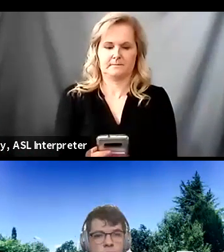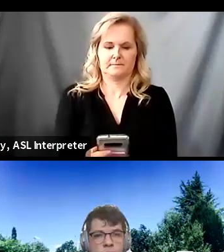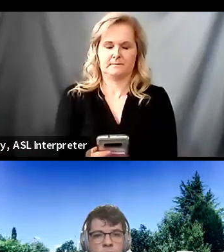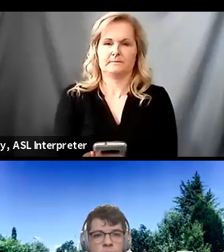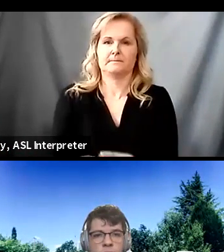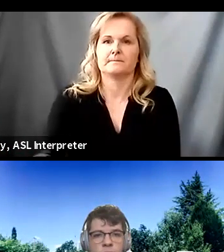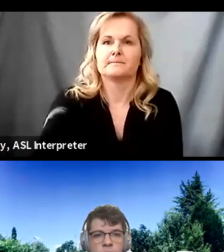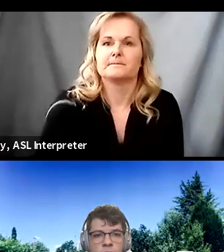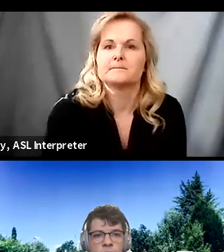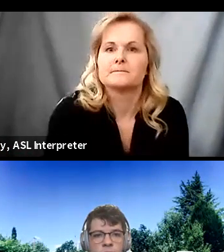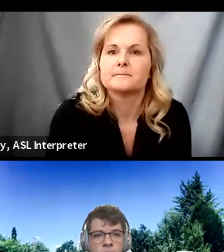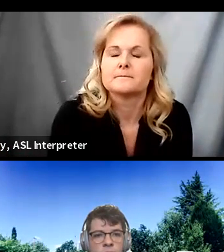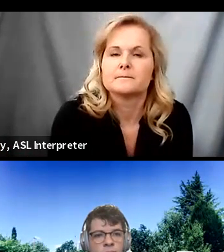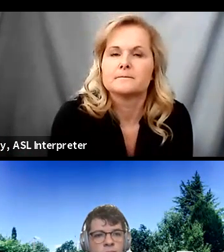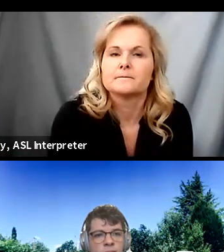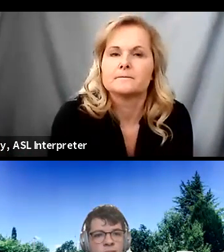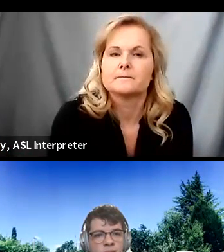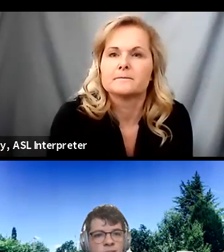I'll call on you if I have to.